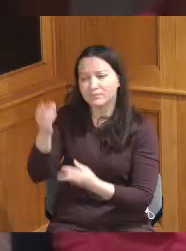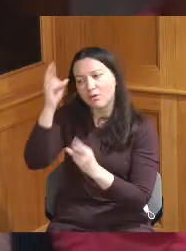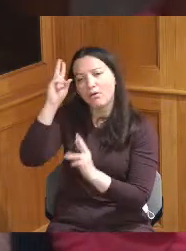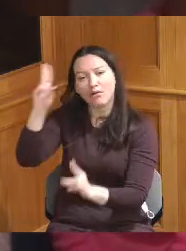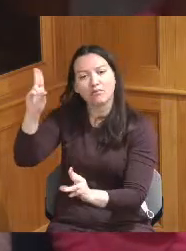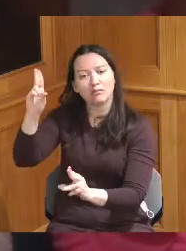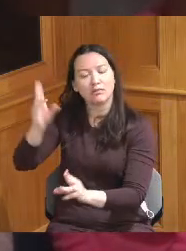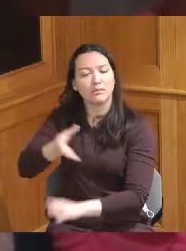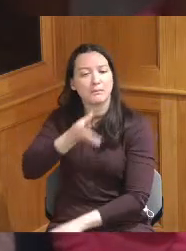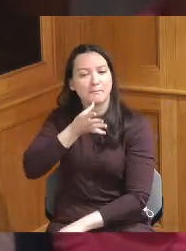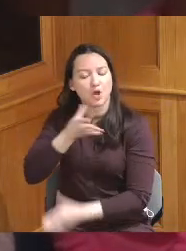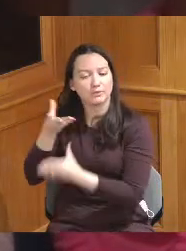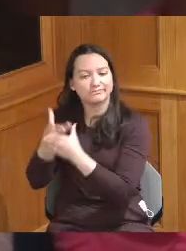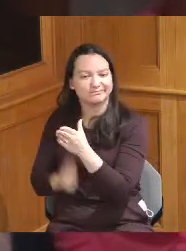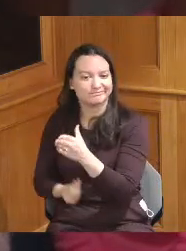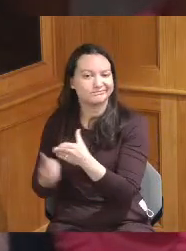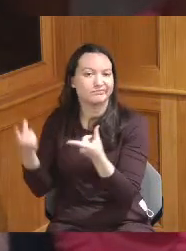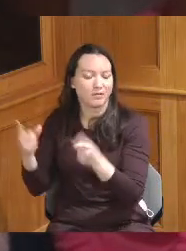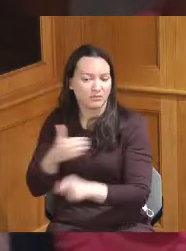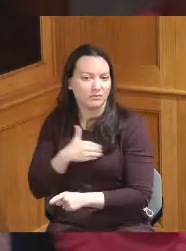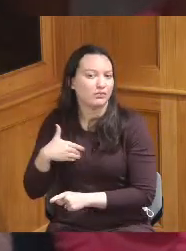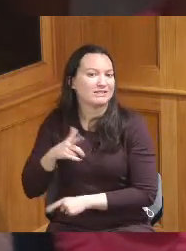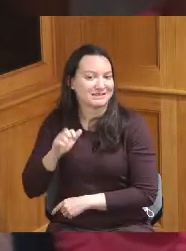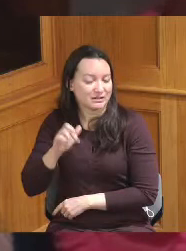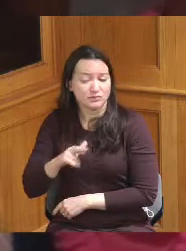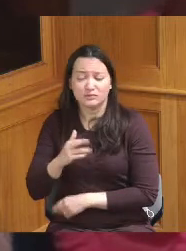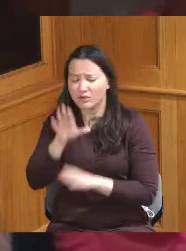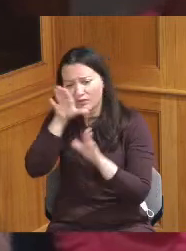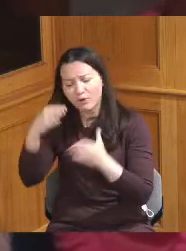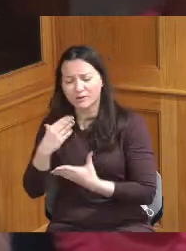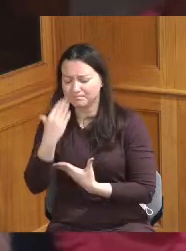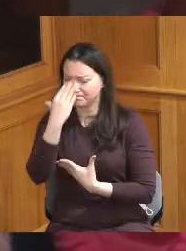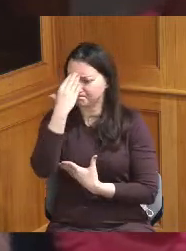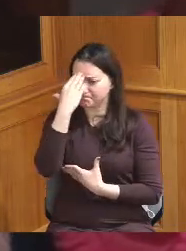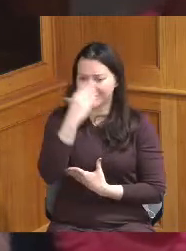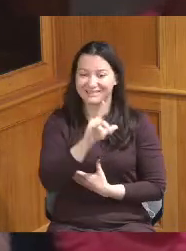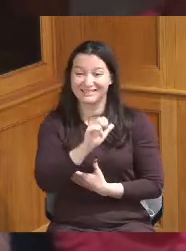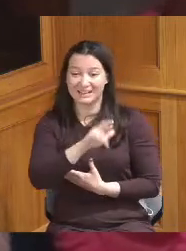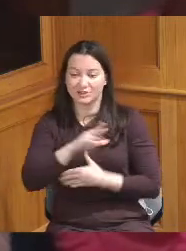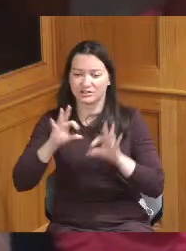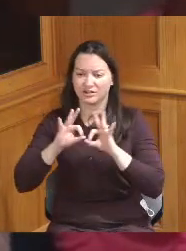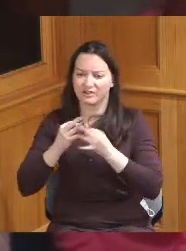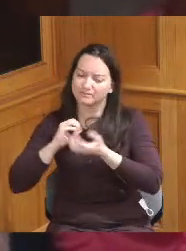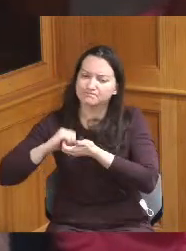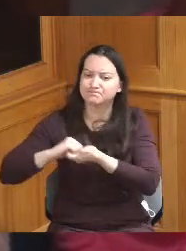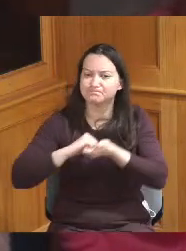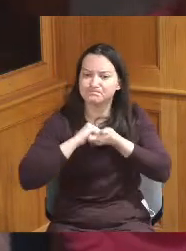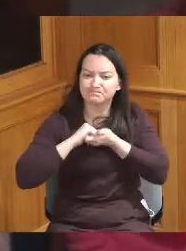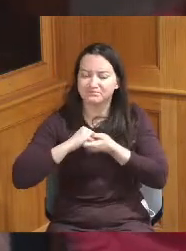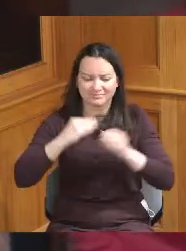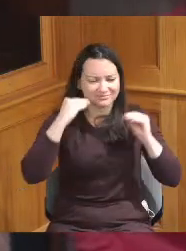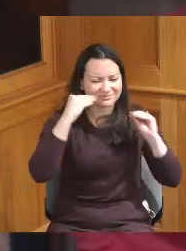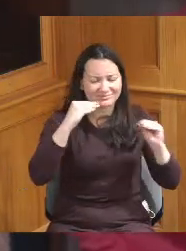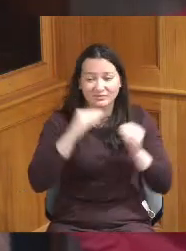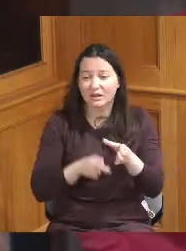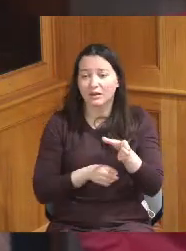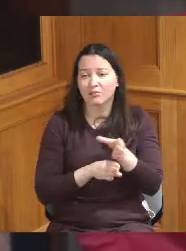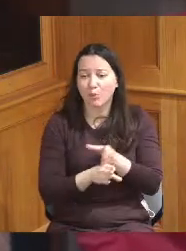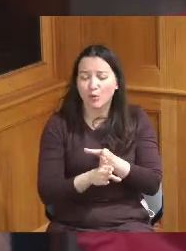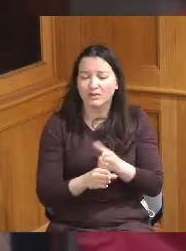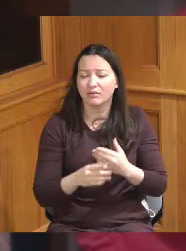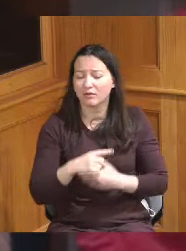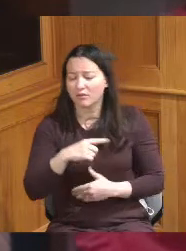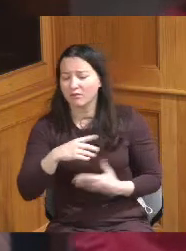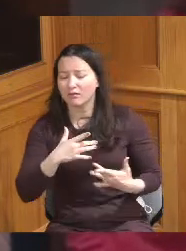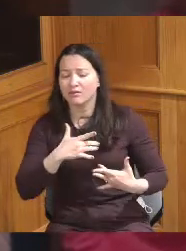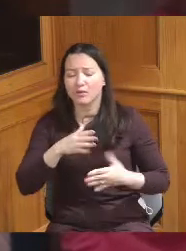lost her battle to breast cancer, which focuses on cancer awareness and strengthening families while educating the minority communities about the